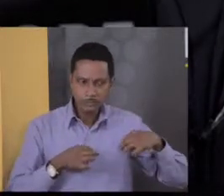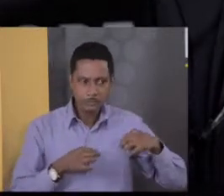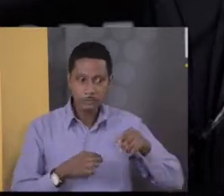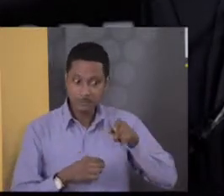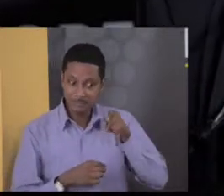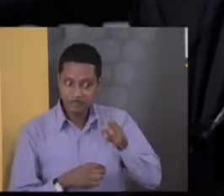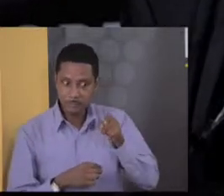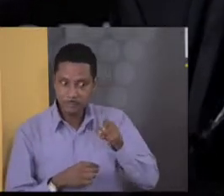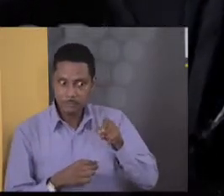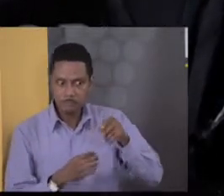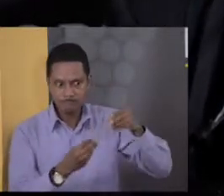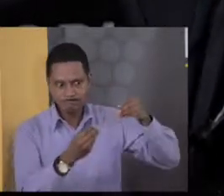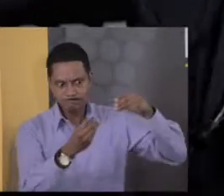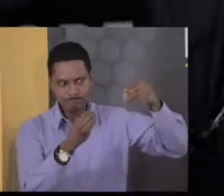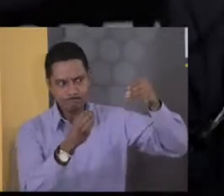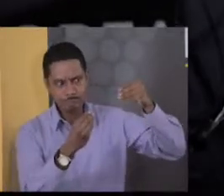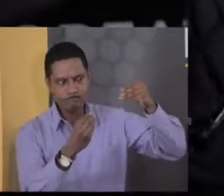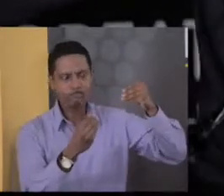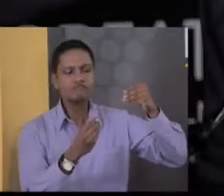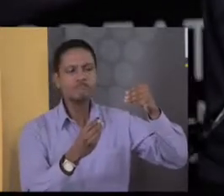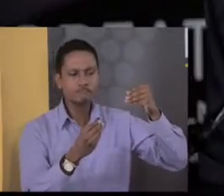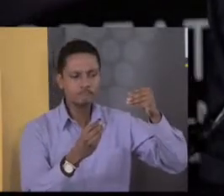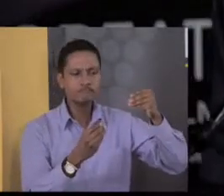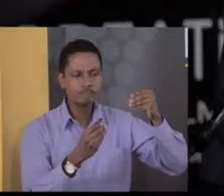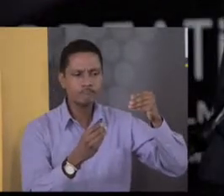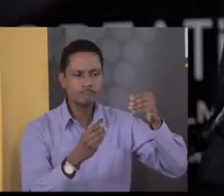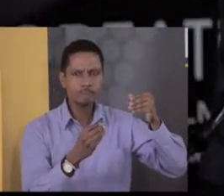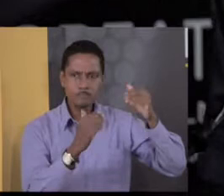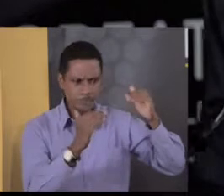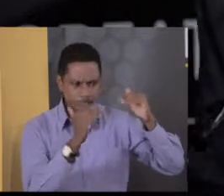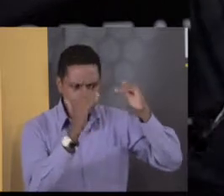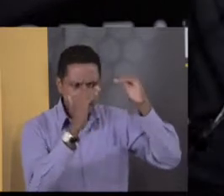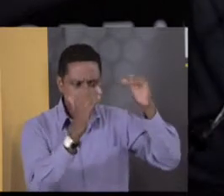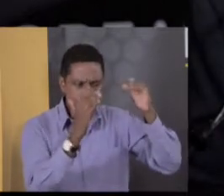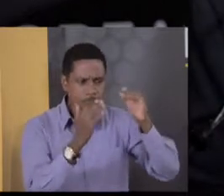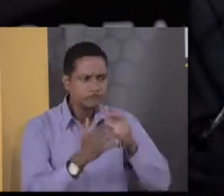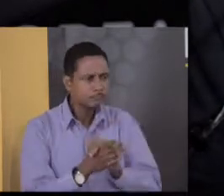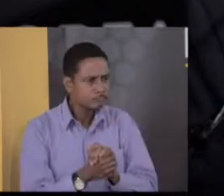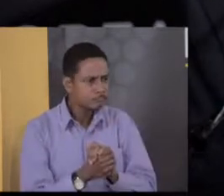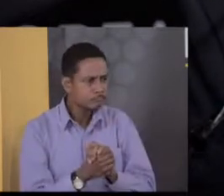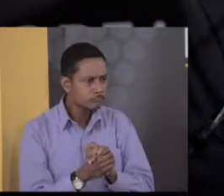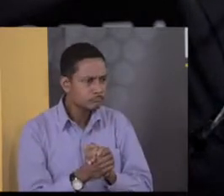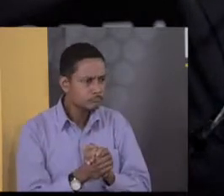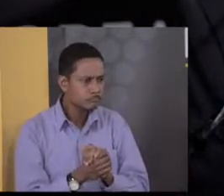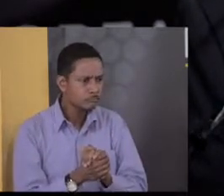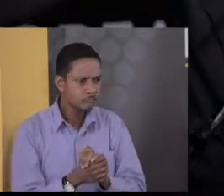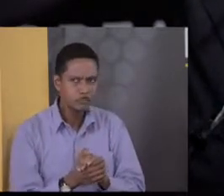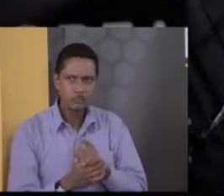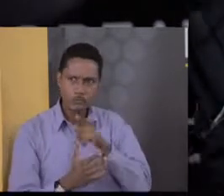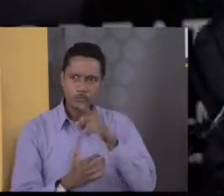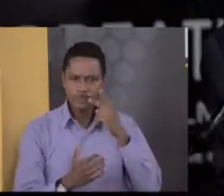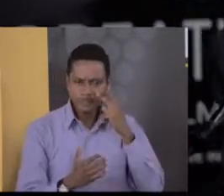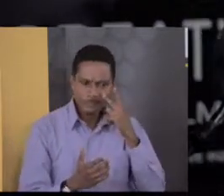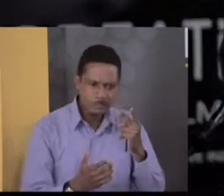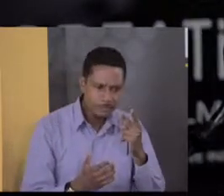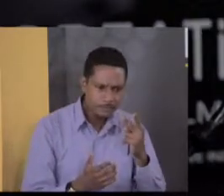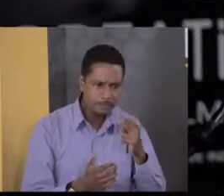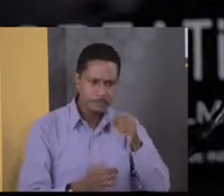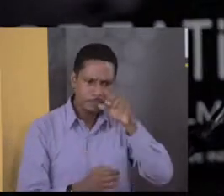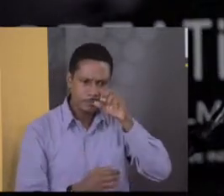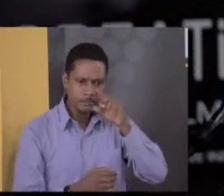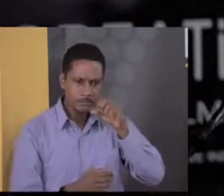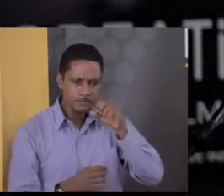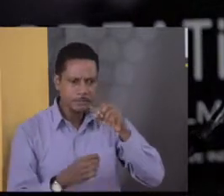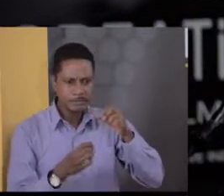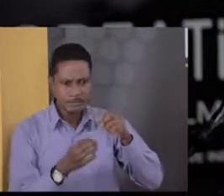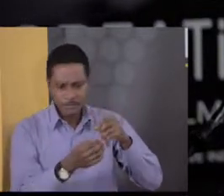that garment will be more high end. So therefore, you wouldn't be seeing serged